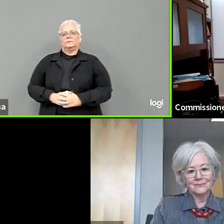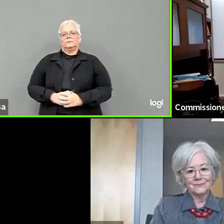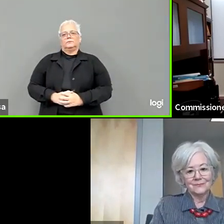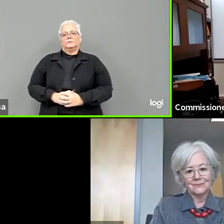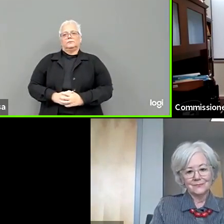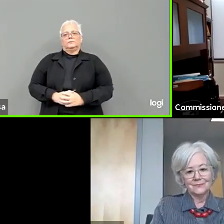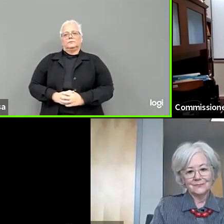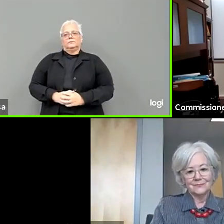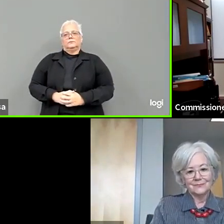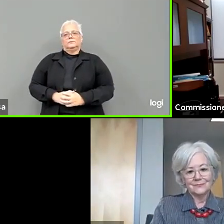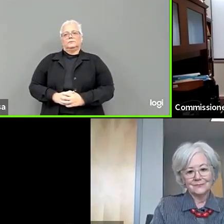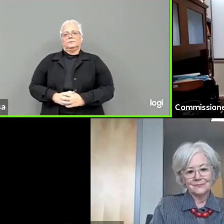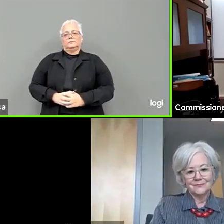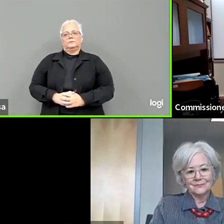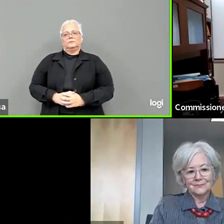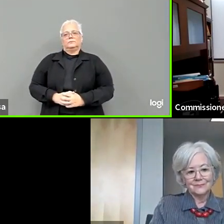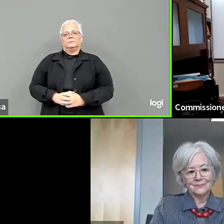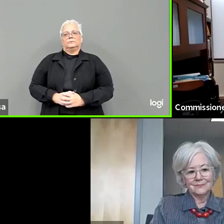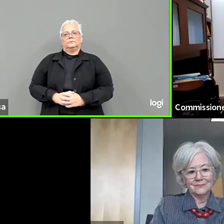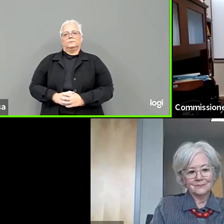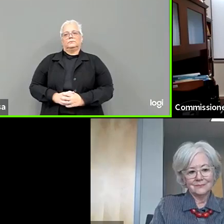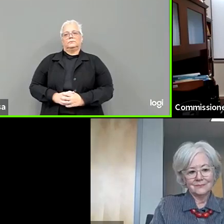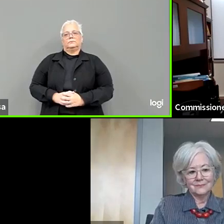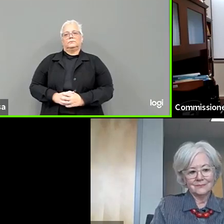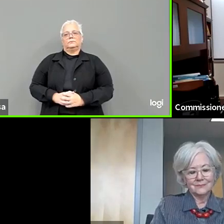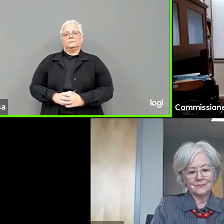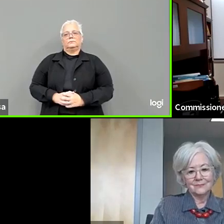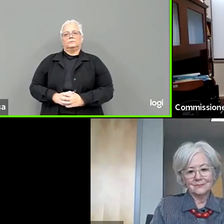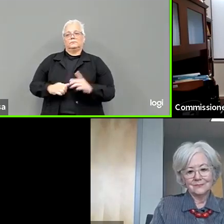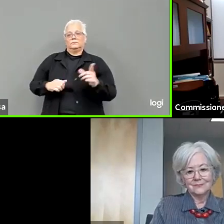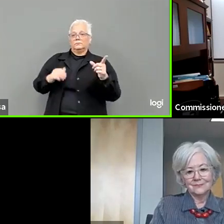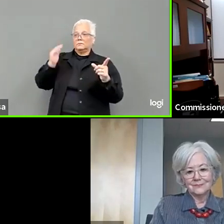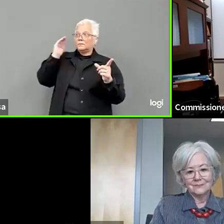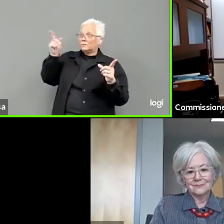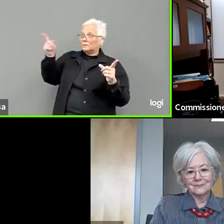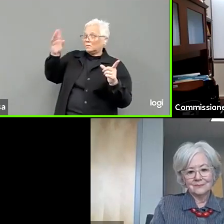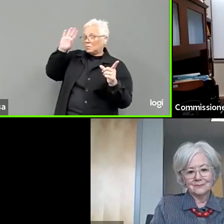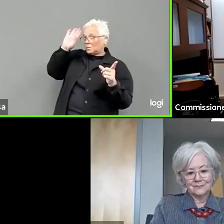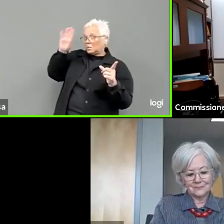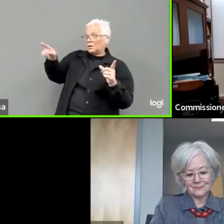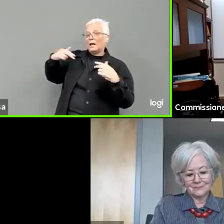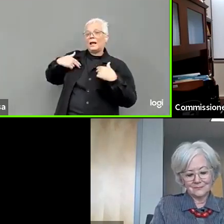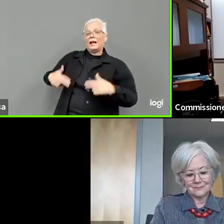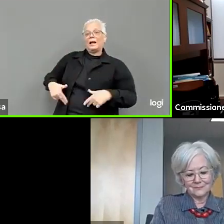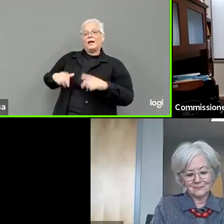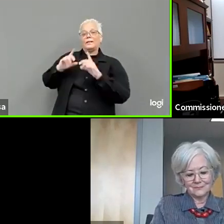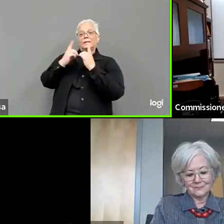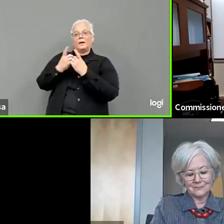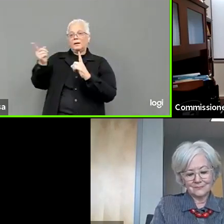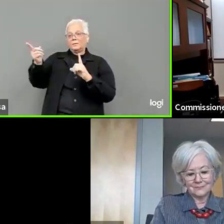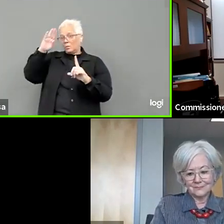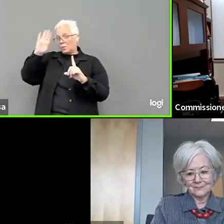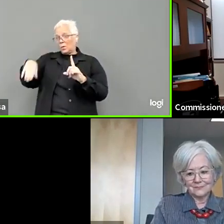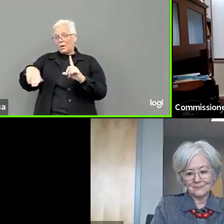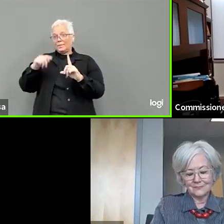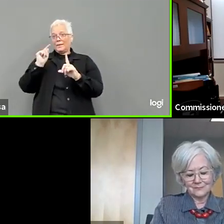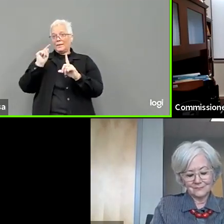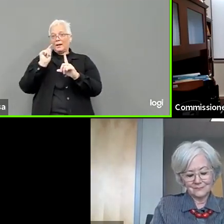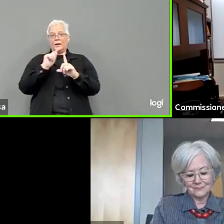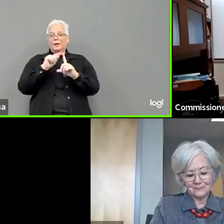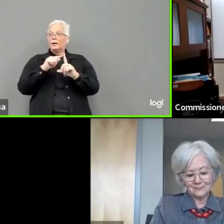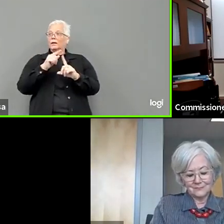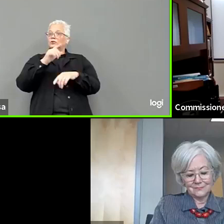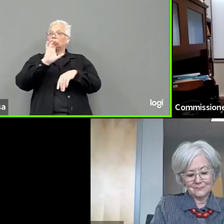at Guts Church where a pastor tested positive for COVID afterwards? And was the safety plan for the event approved by the